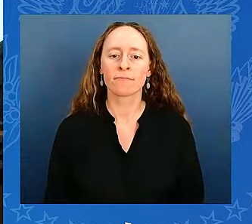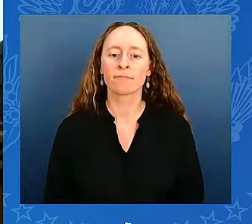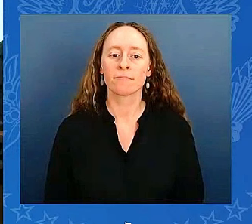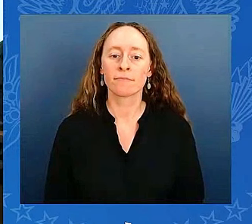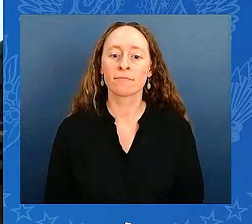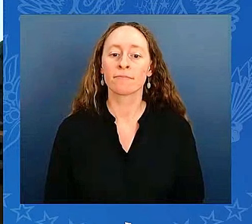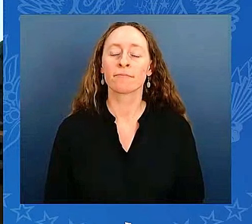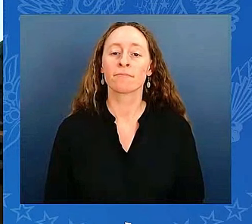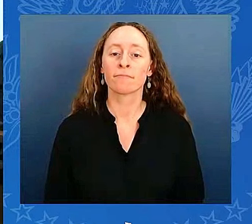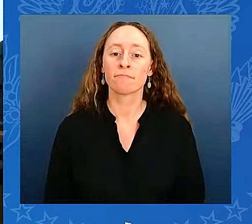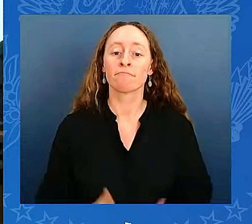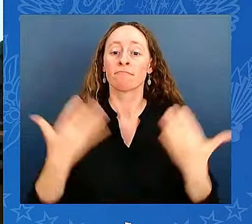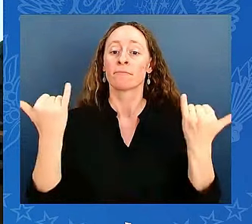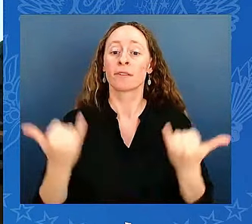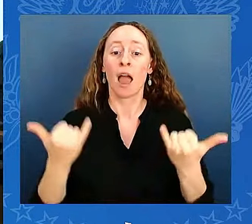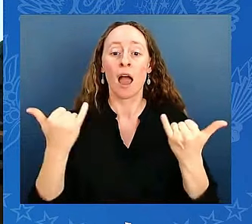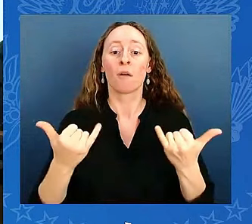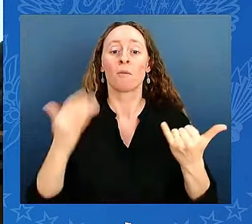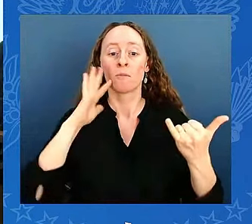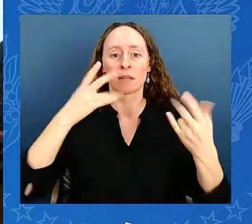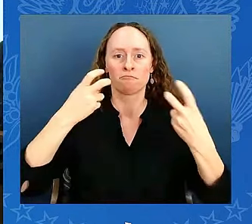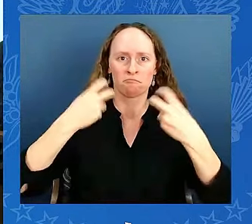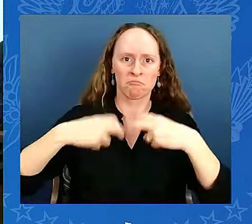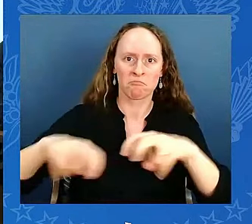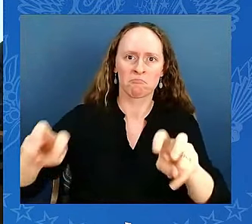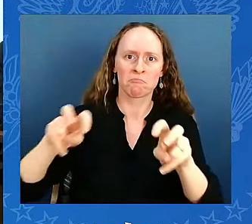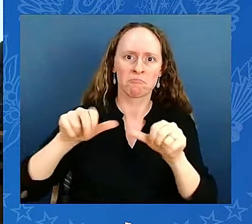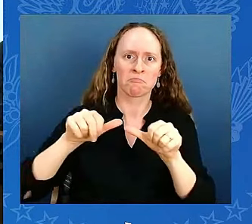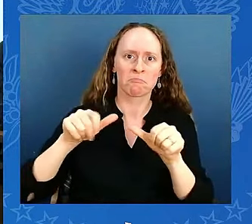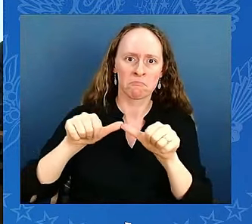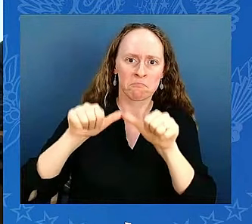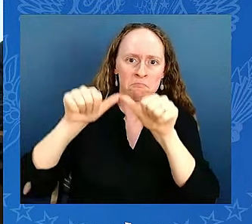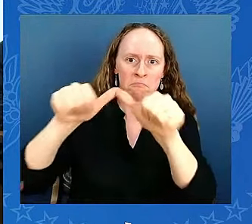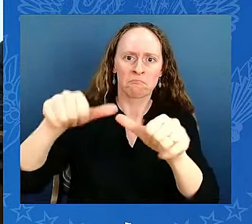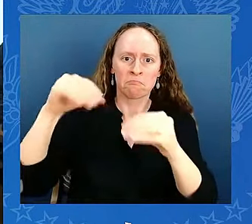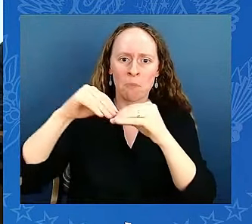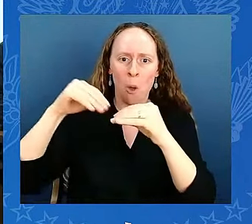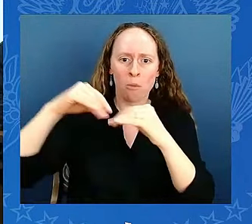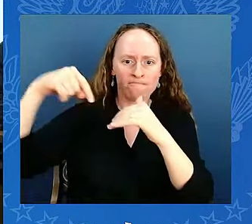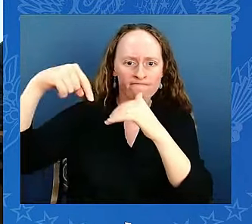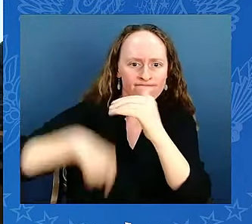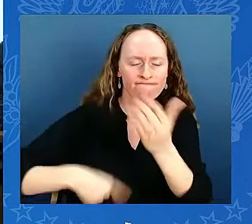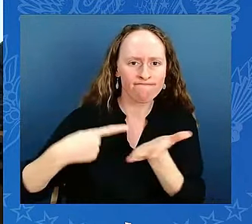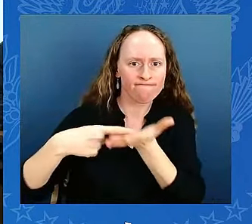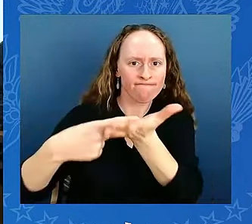to a deeper dive brief from our colleagues. We'll pause briefly at this time.